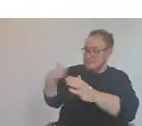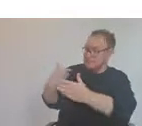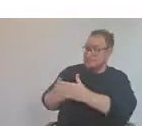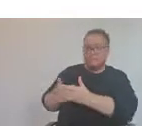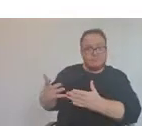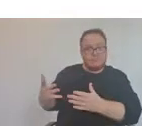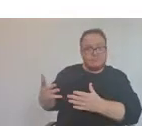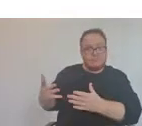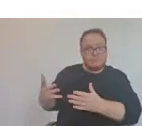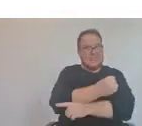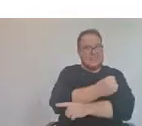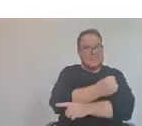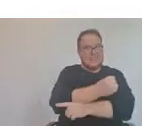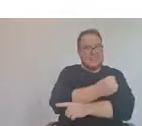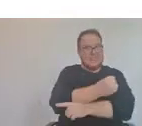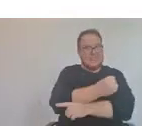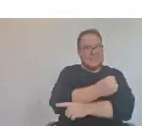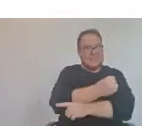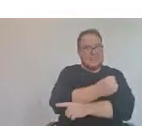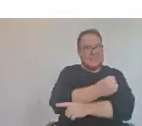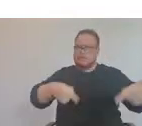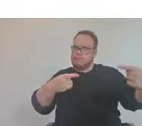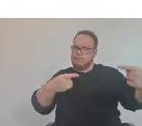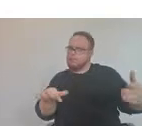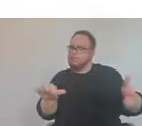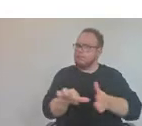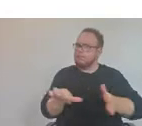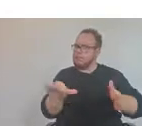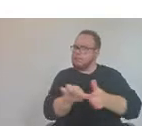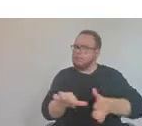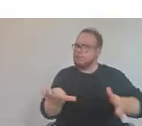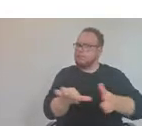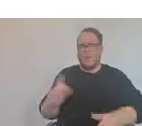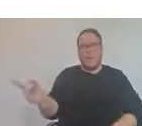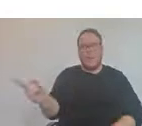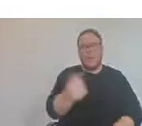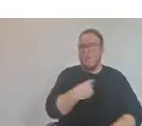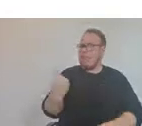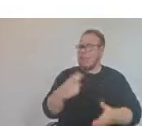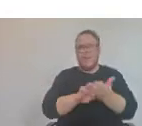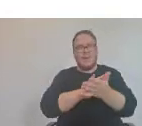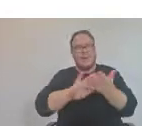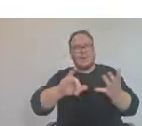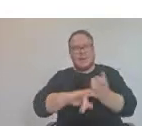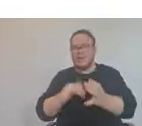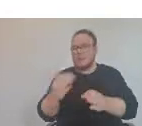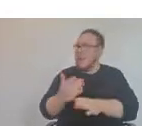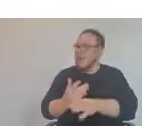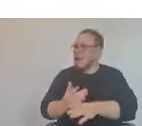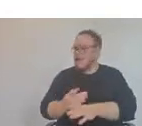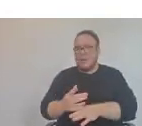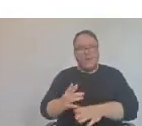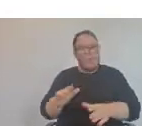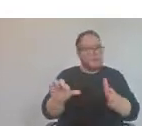probably the most challenging, difficult year that any of us working the NHS has probably ever had to face. Could I have the next slide,